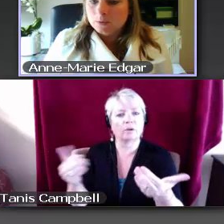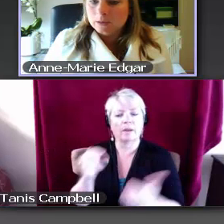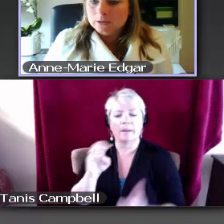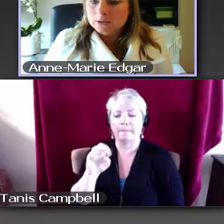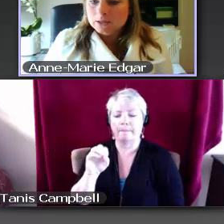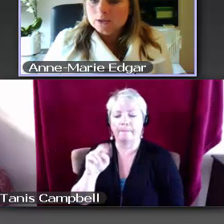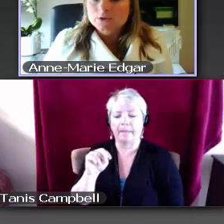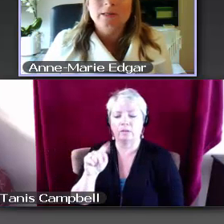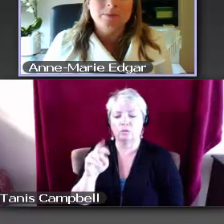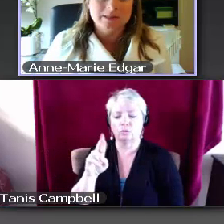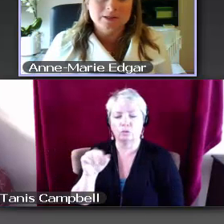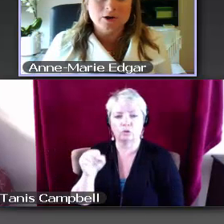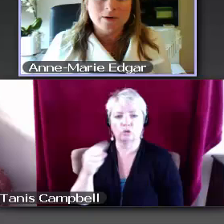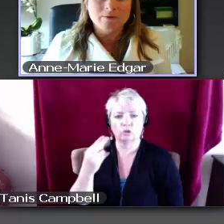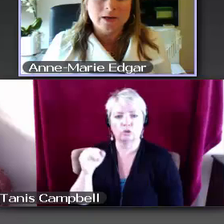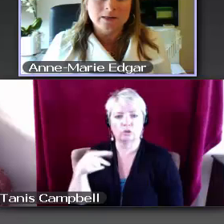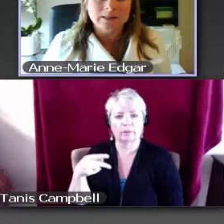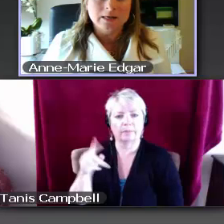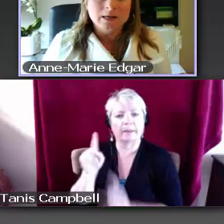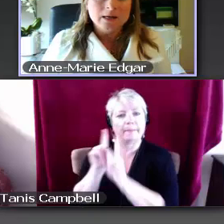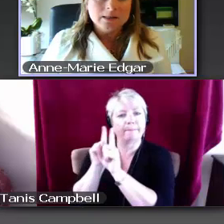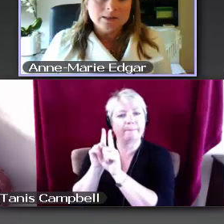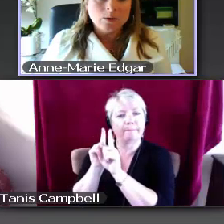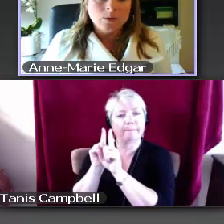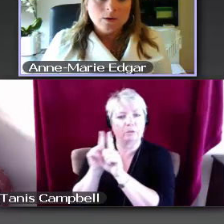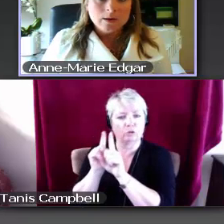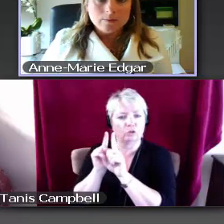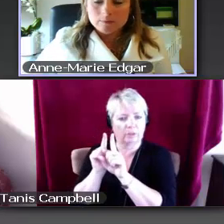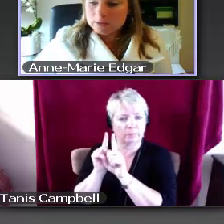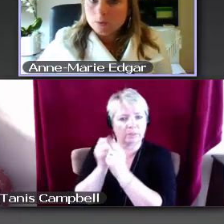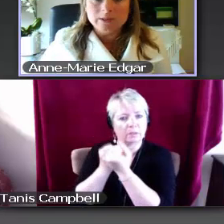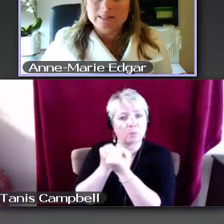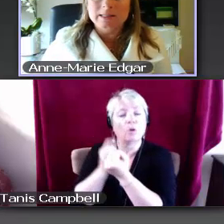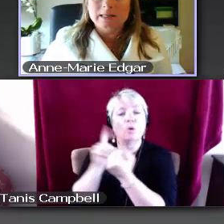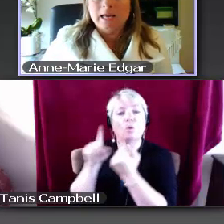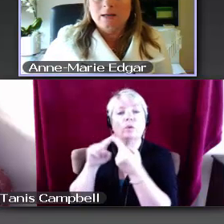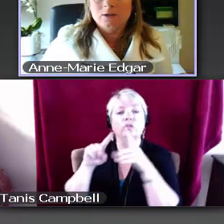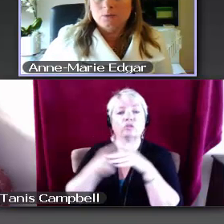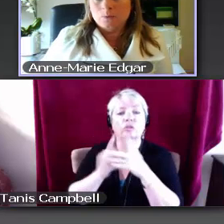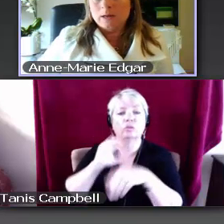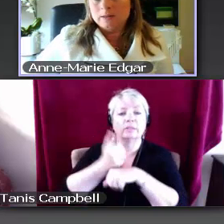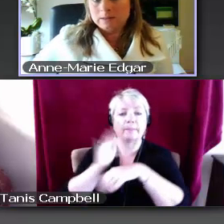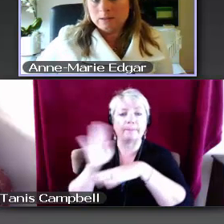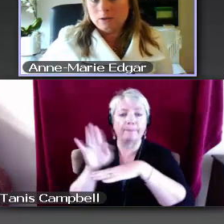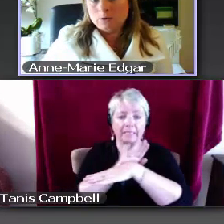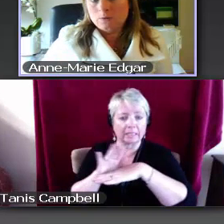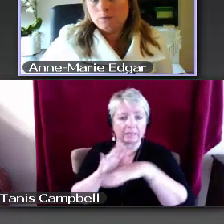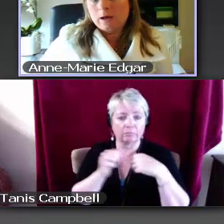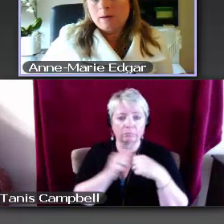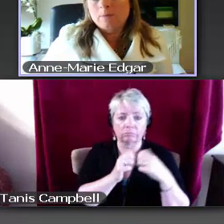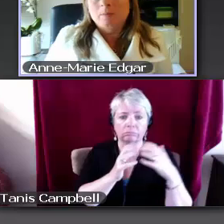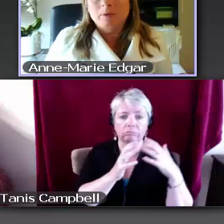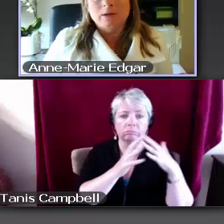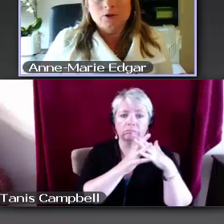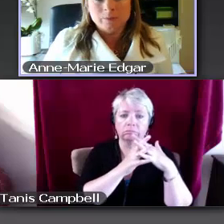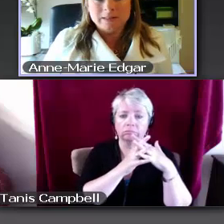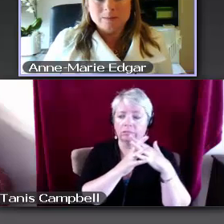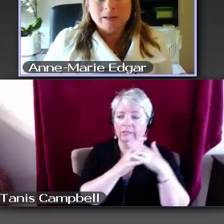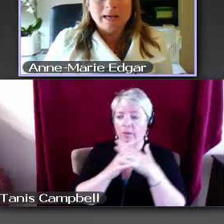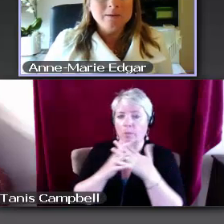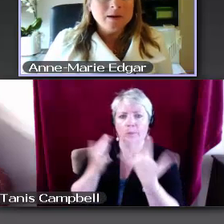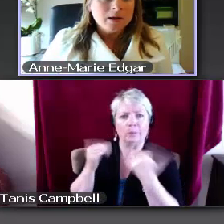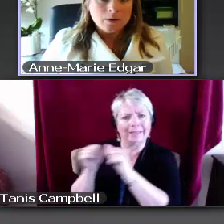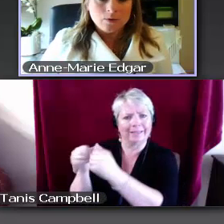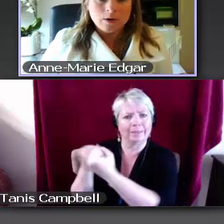and support during the business startup phase. So support doesn't end once you've completed your